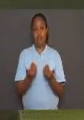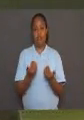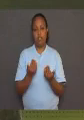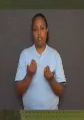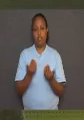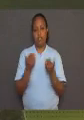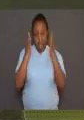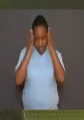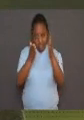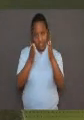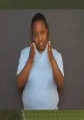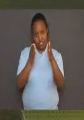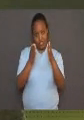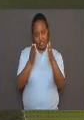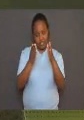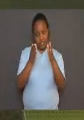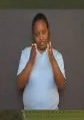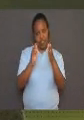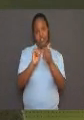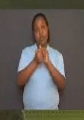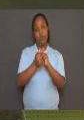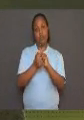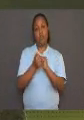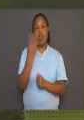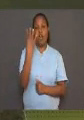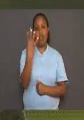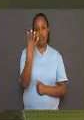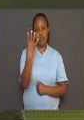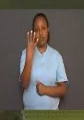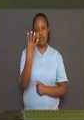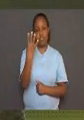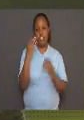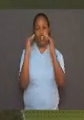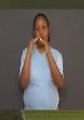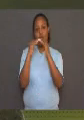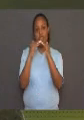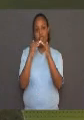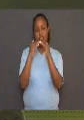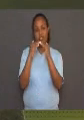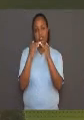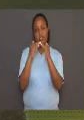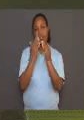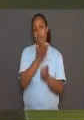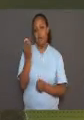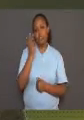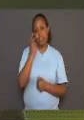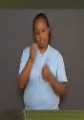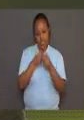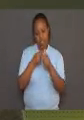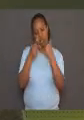our attention to 4 different aspects of equality: